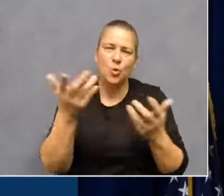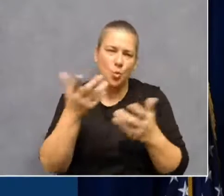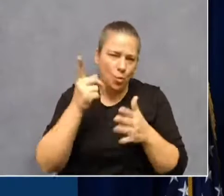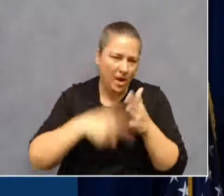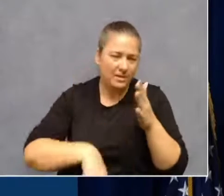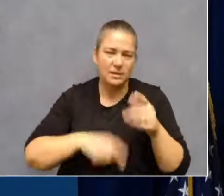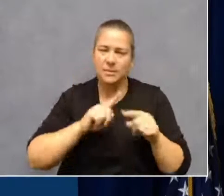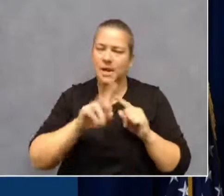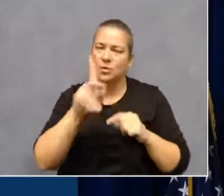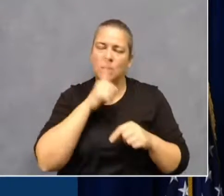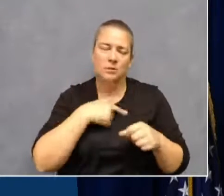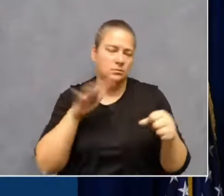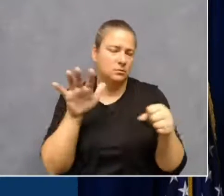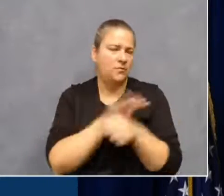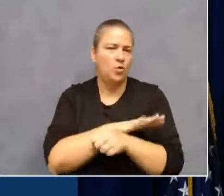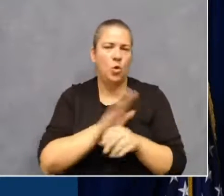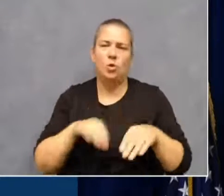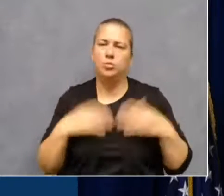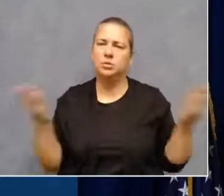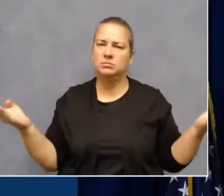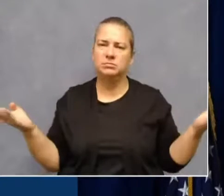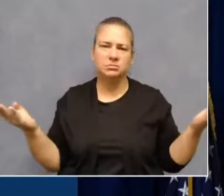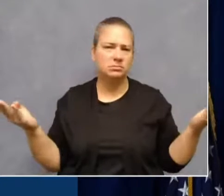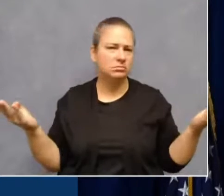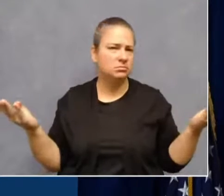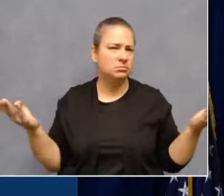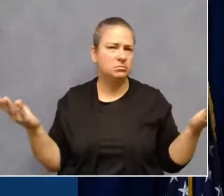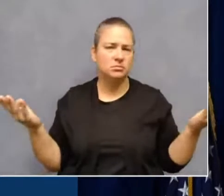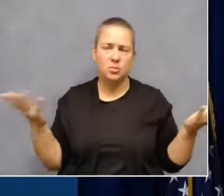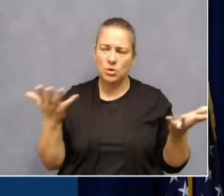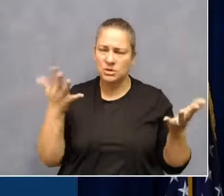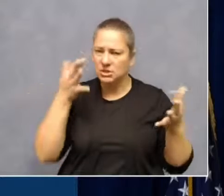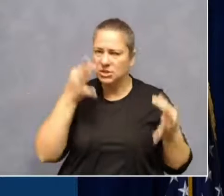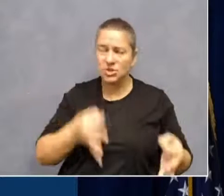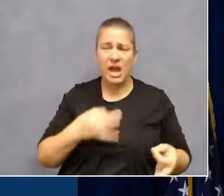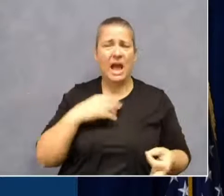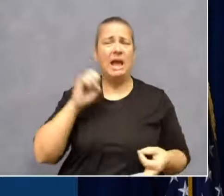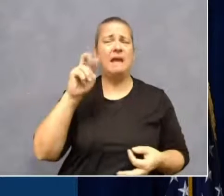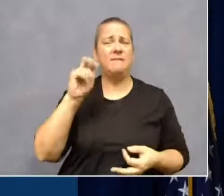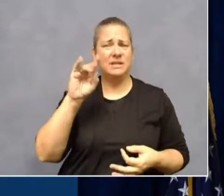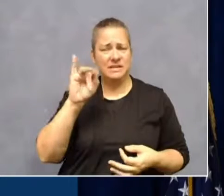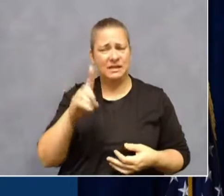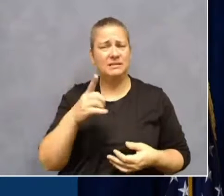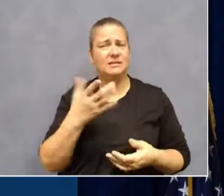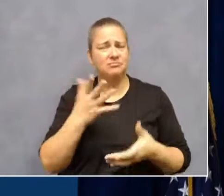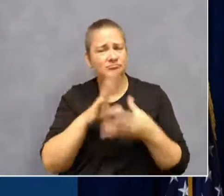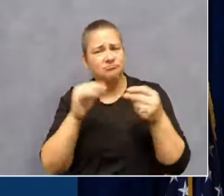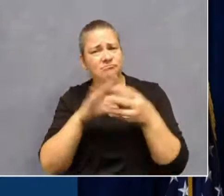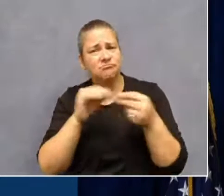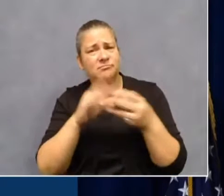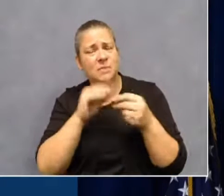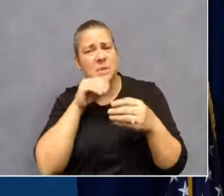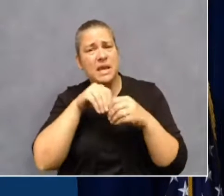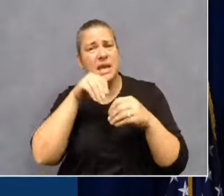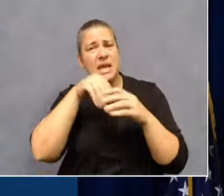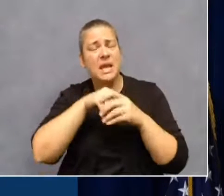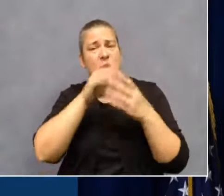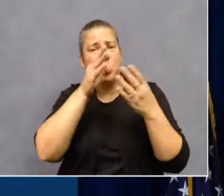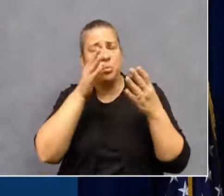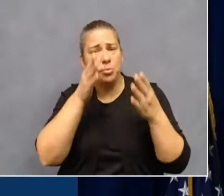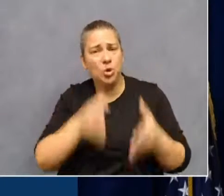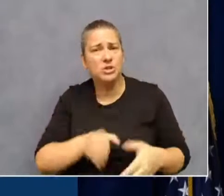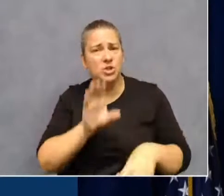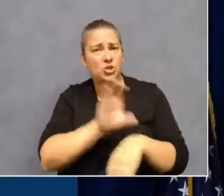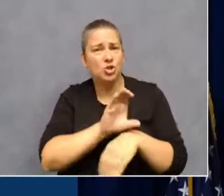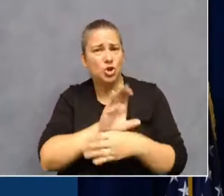entirely transparent about the decisions we made, and I even talked to you when we were talking about in-person church service when it was the